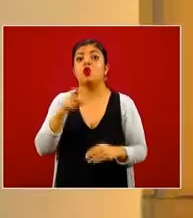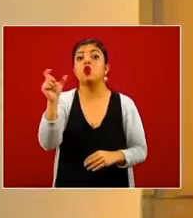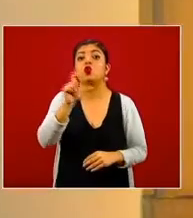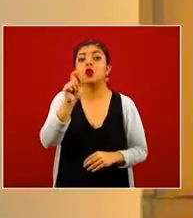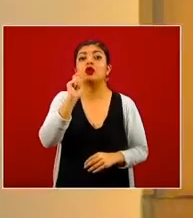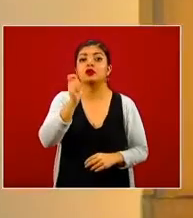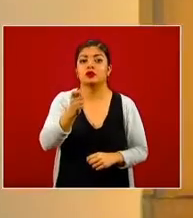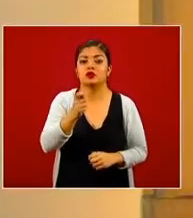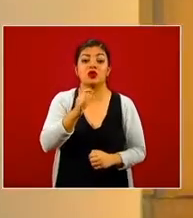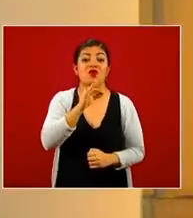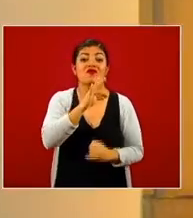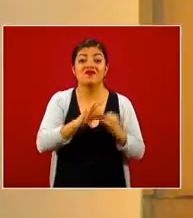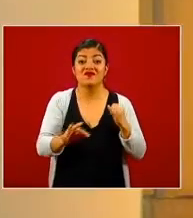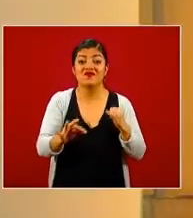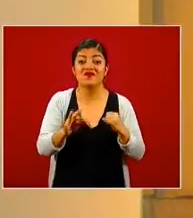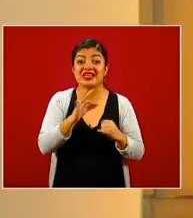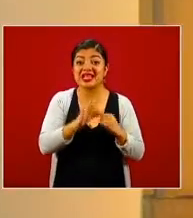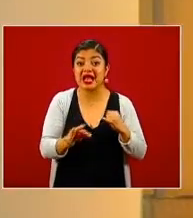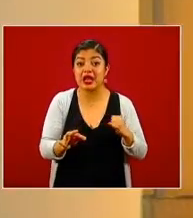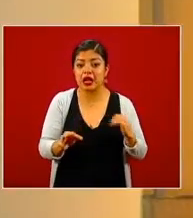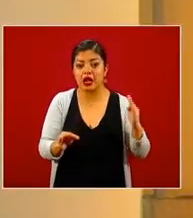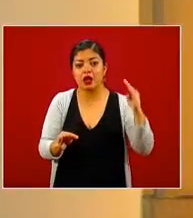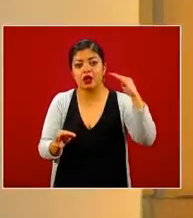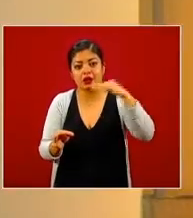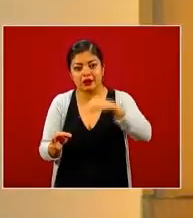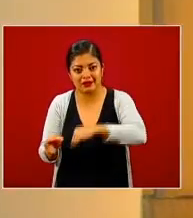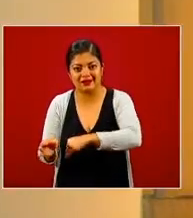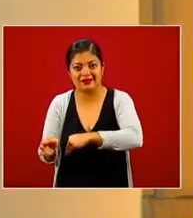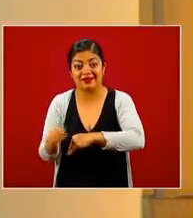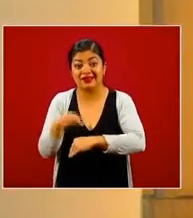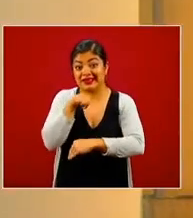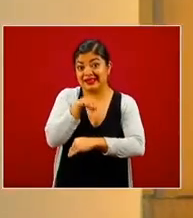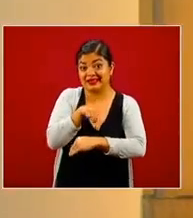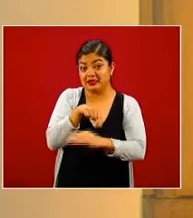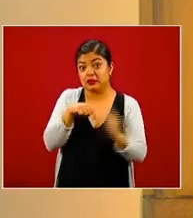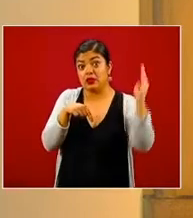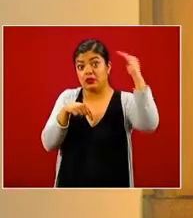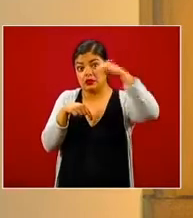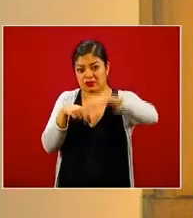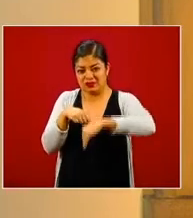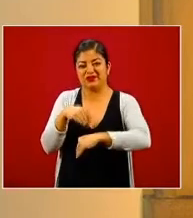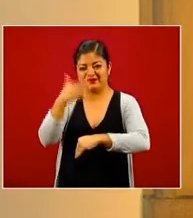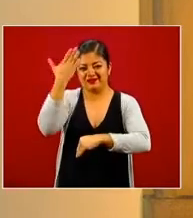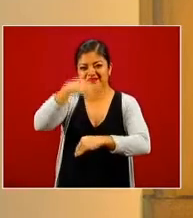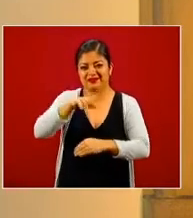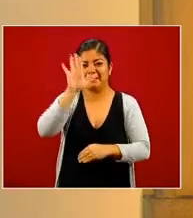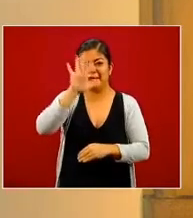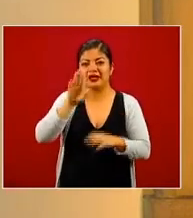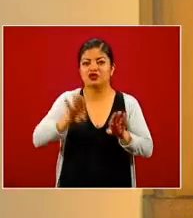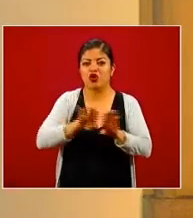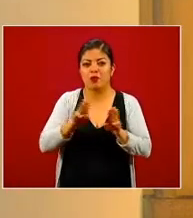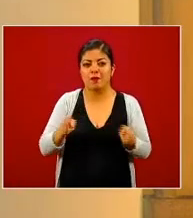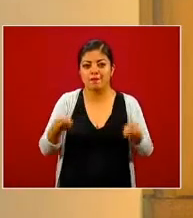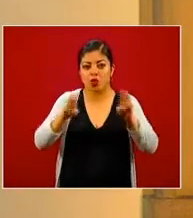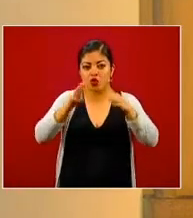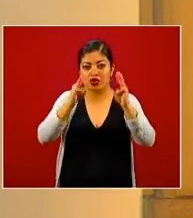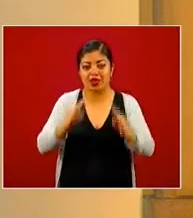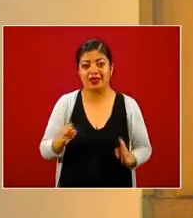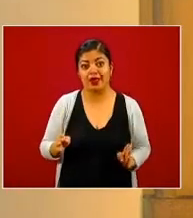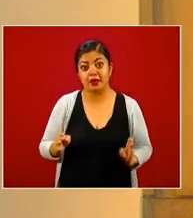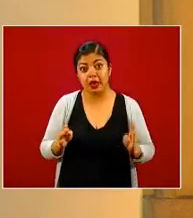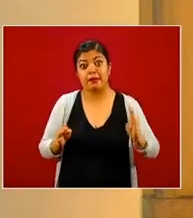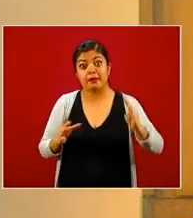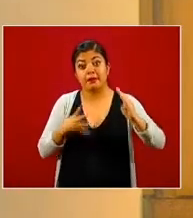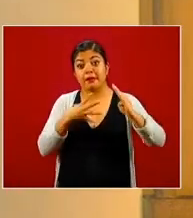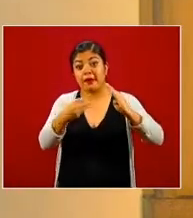presented. This happens when we're at the end of the epic curve with regard to new cases, that famous curve